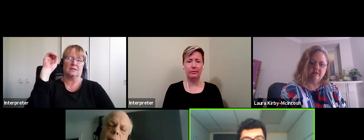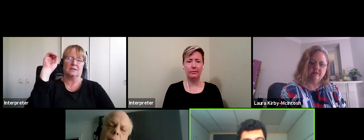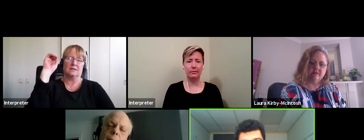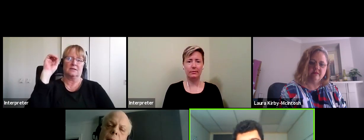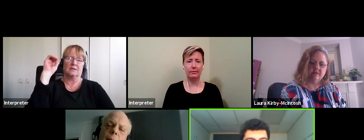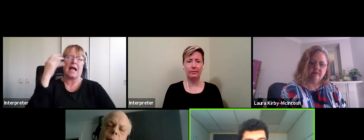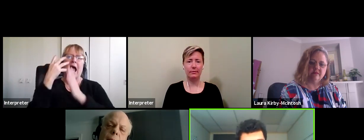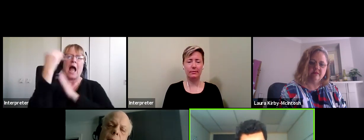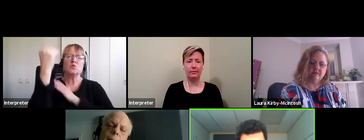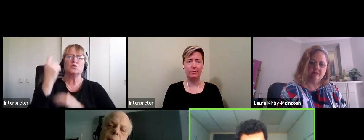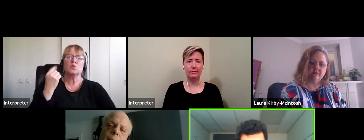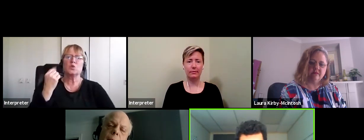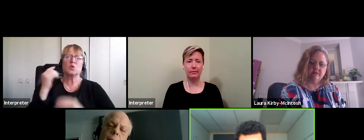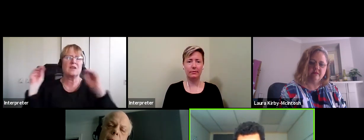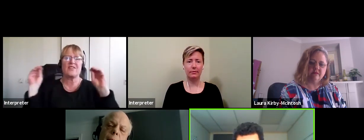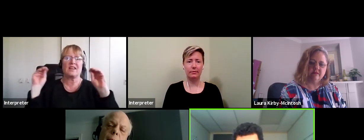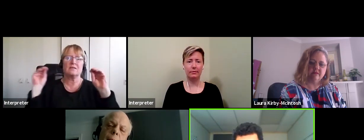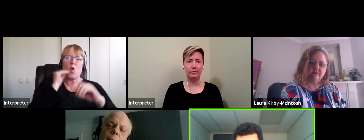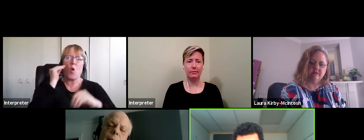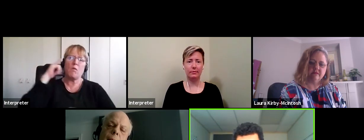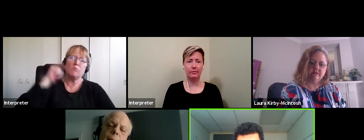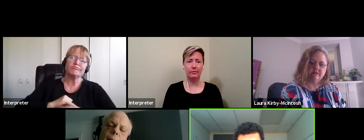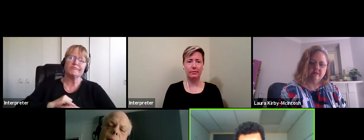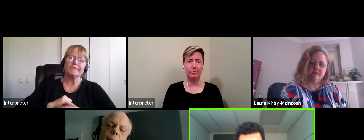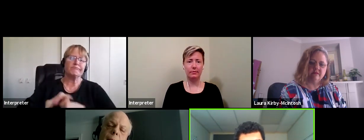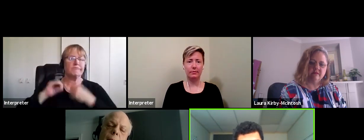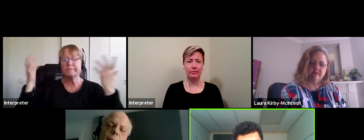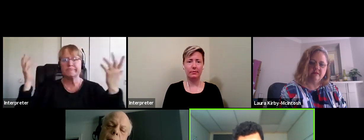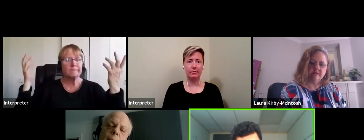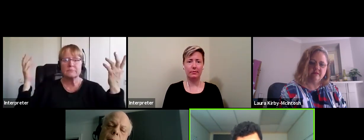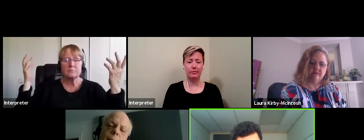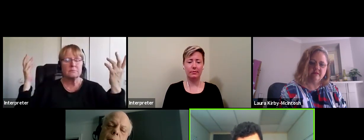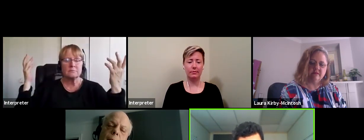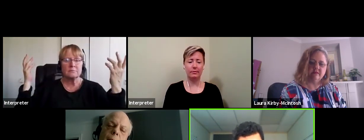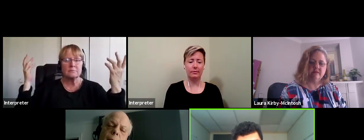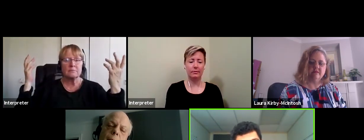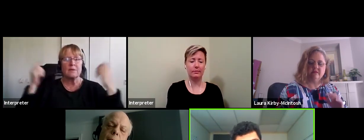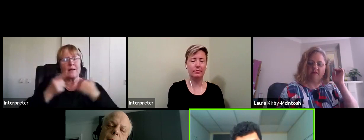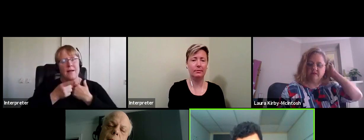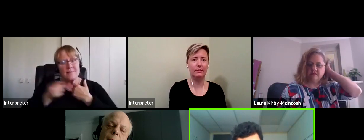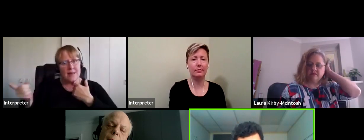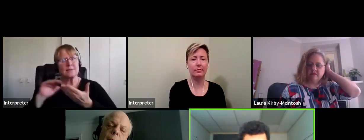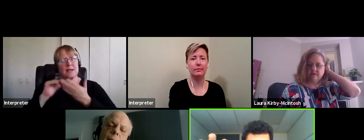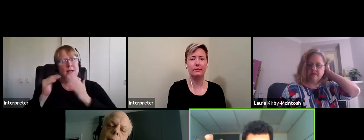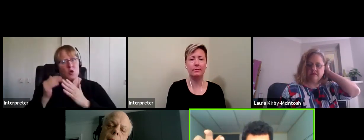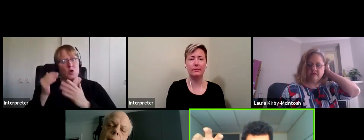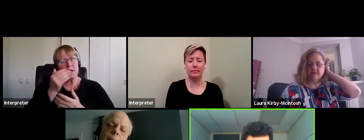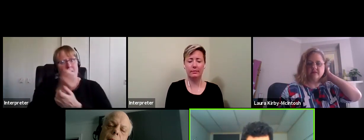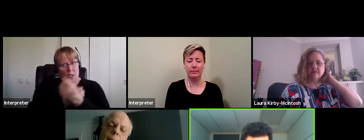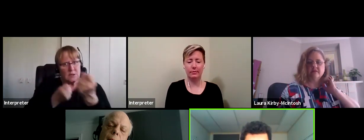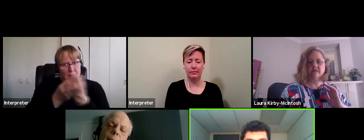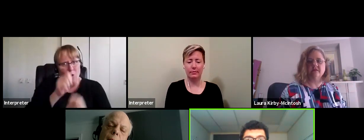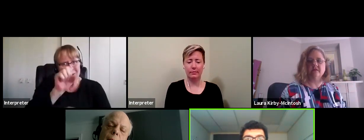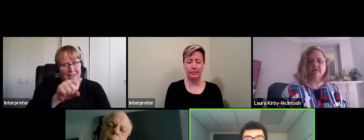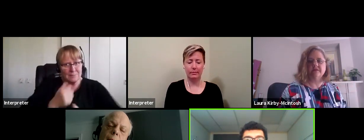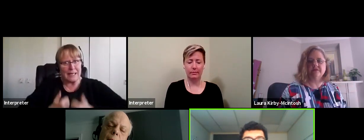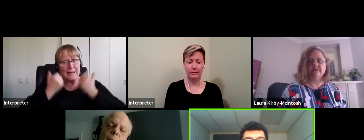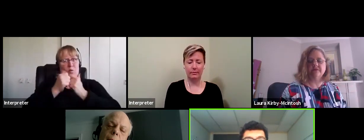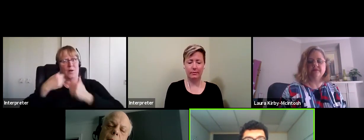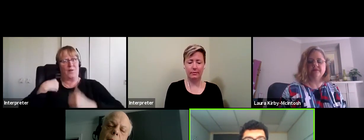something different. Again, that isn't just sitting at home. And that's the community that is supported by us but doesn't live with us. Separate from